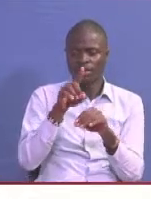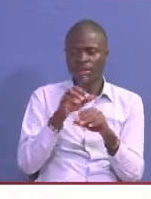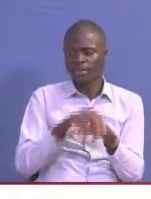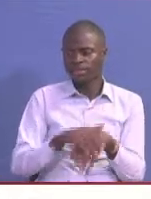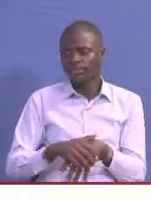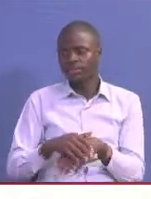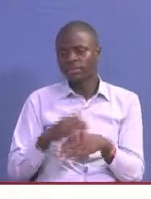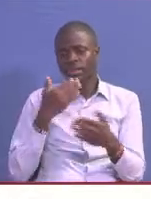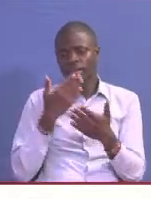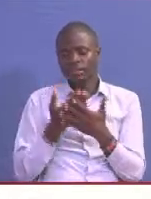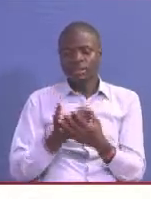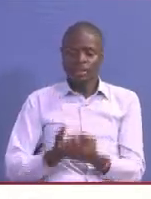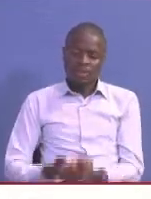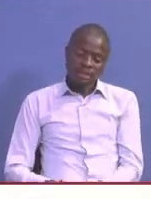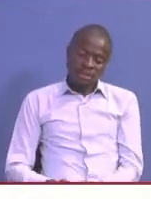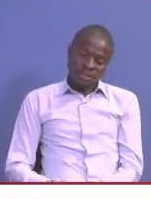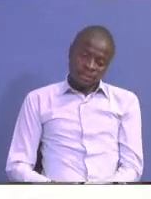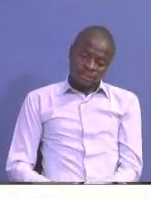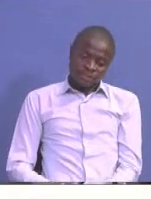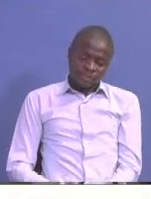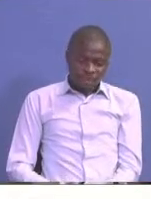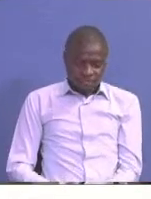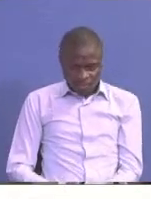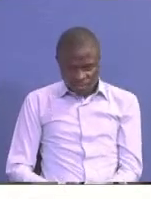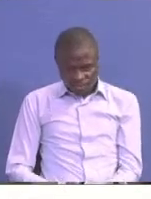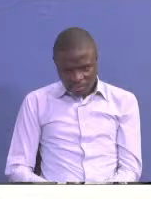world. Thank you. Thank you very much.